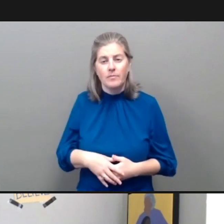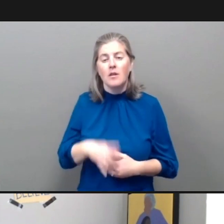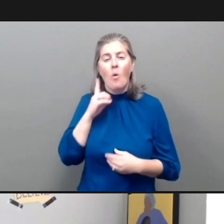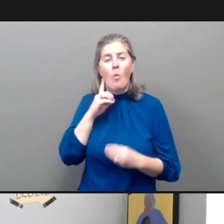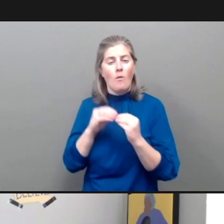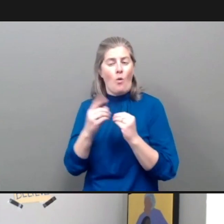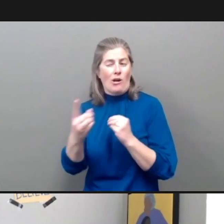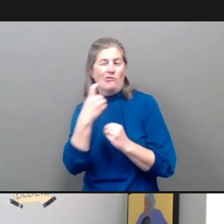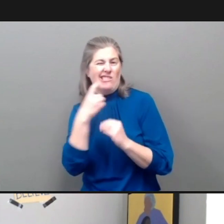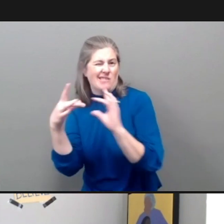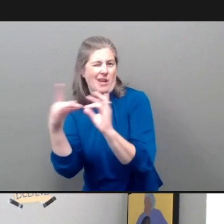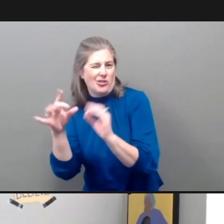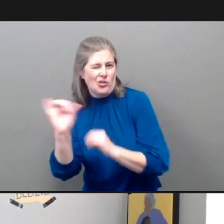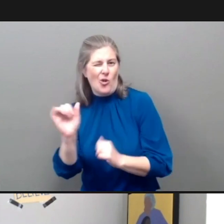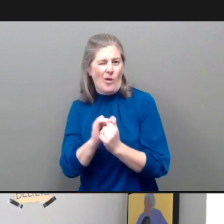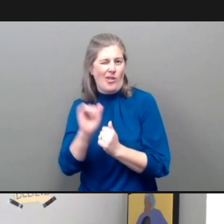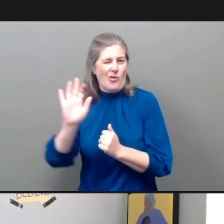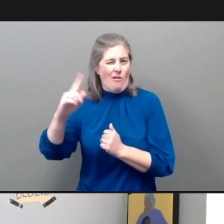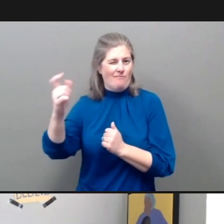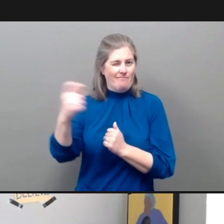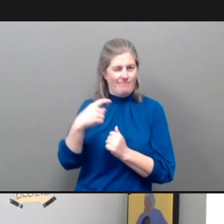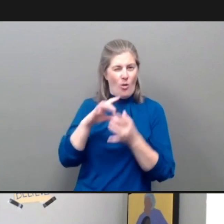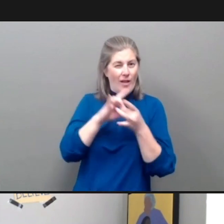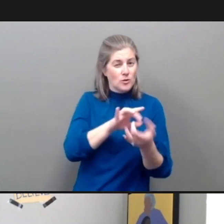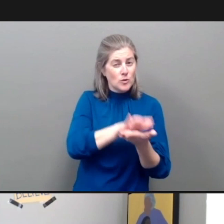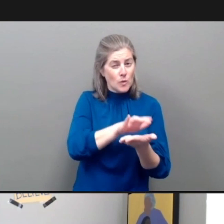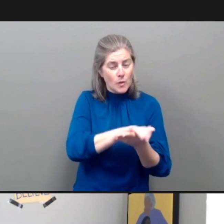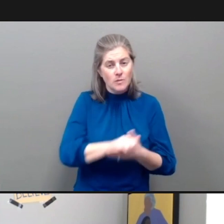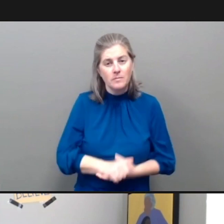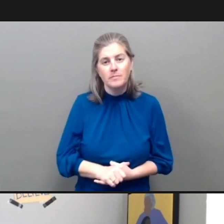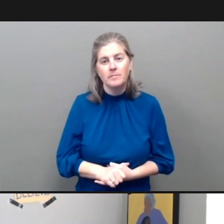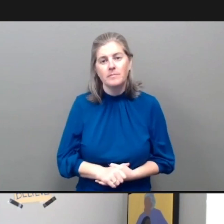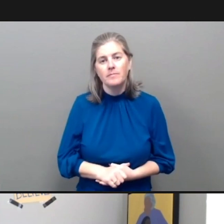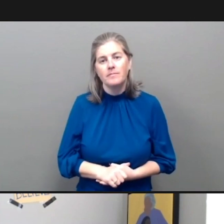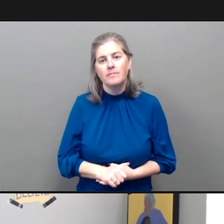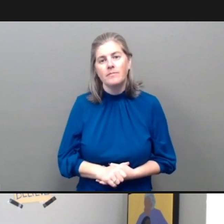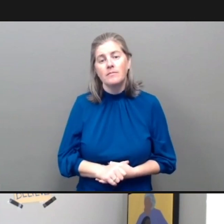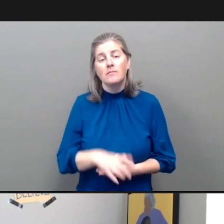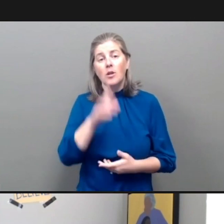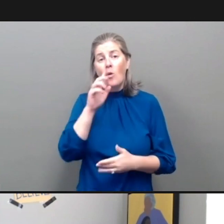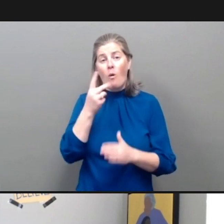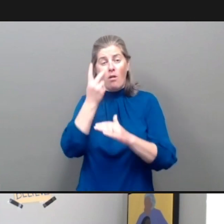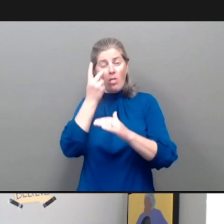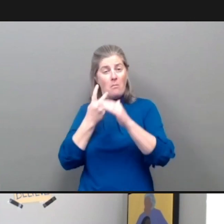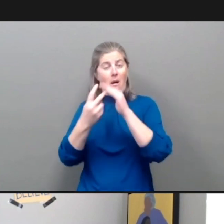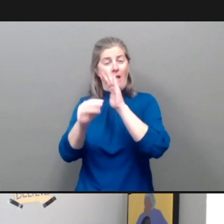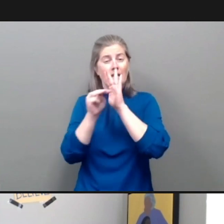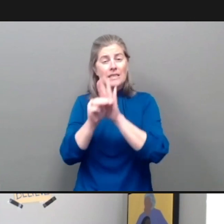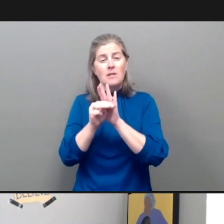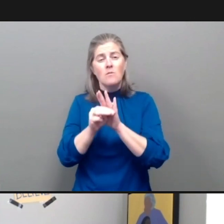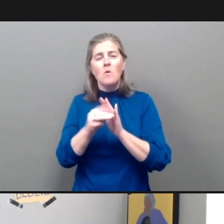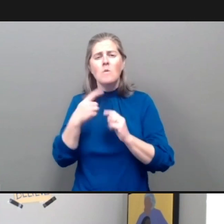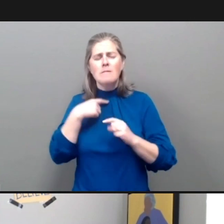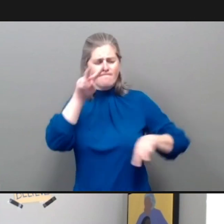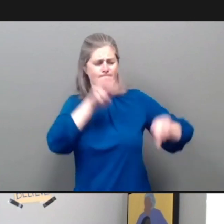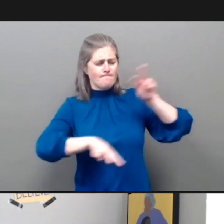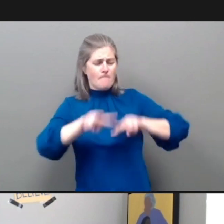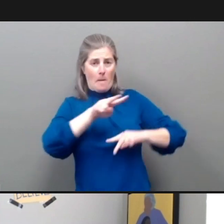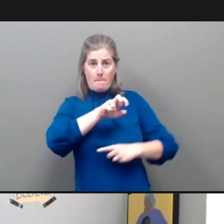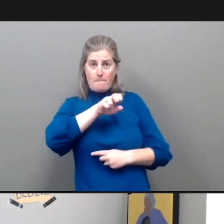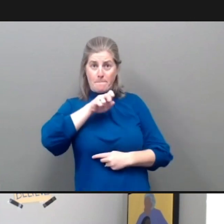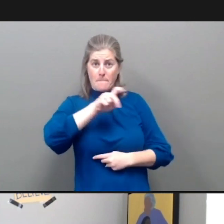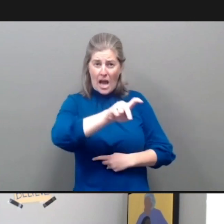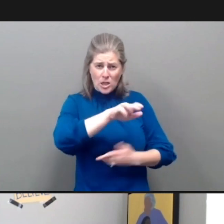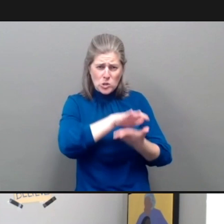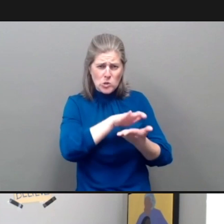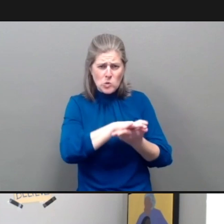to with your quote of the school superintendent is that when the modeling team originally looked at return to school, the modeling